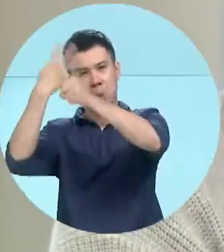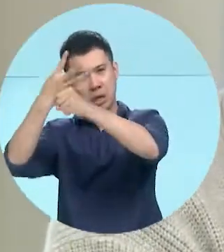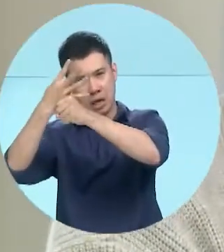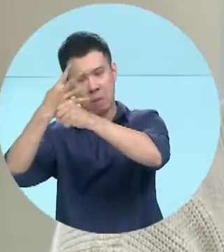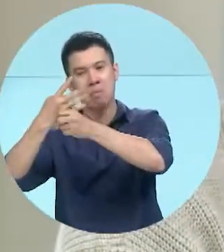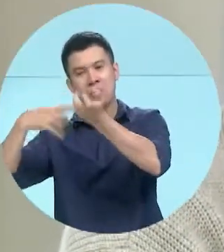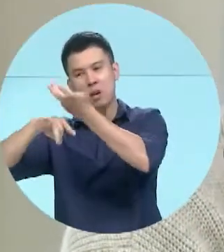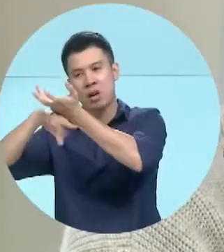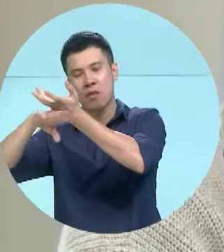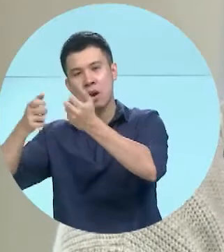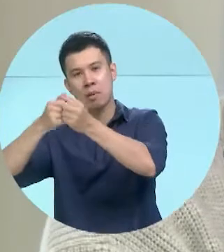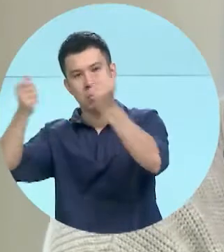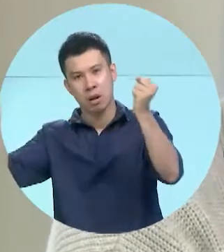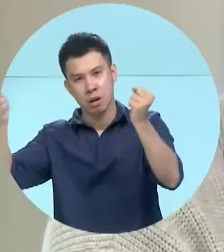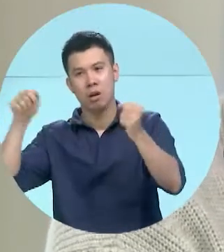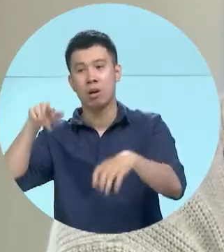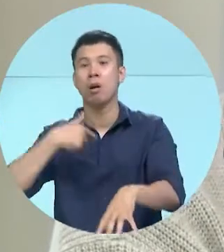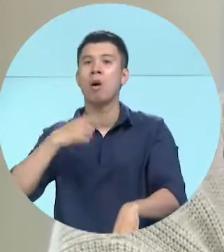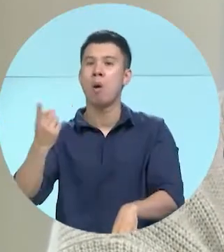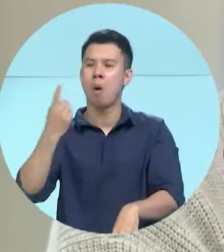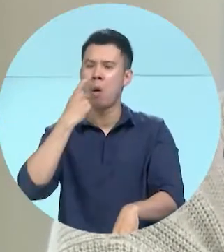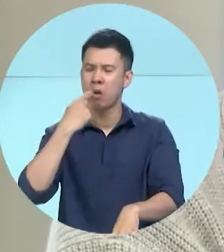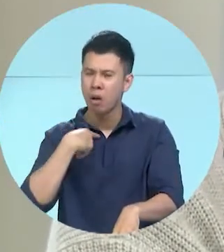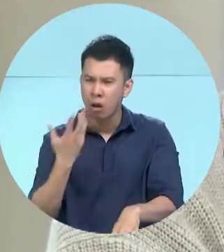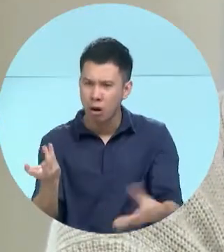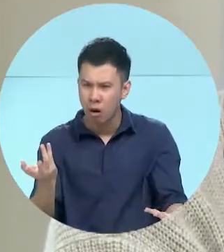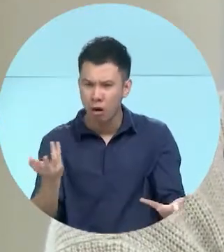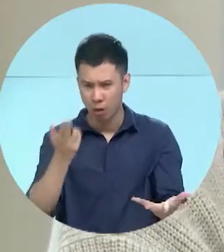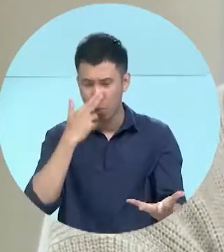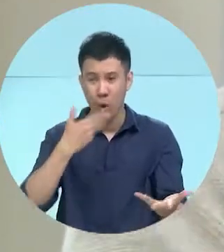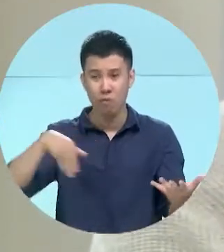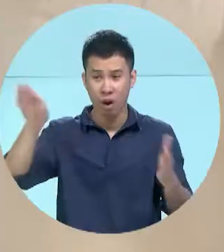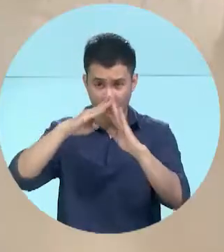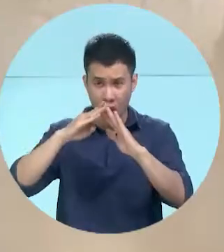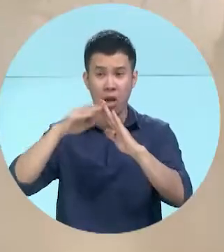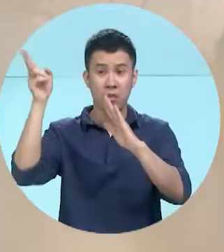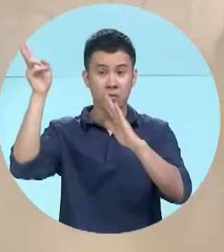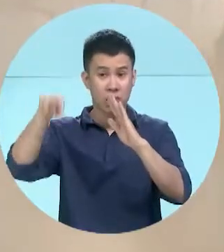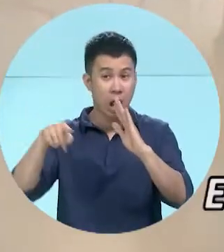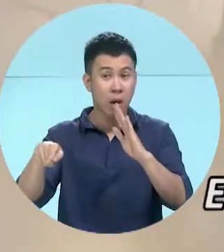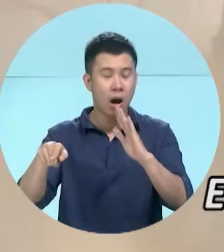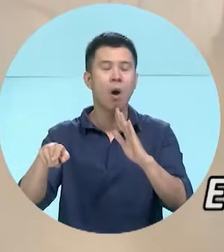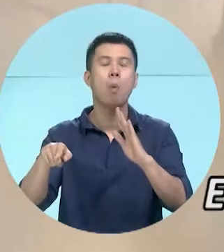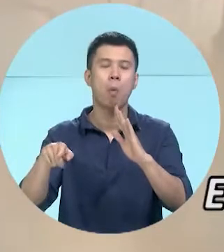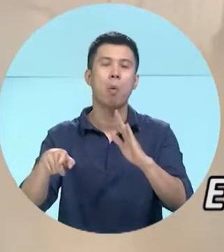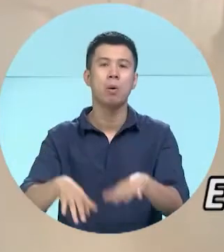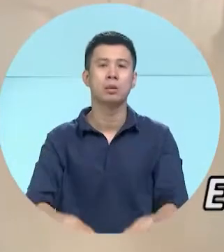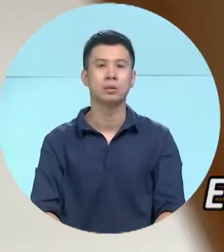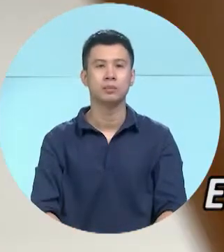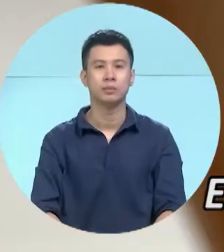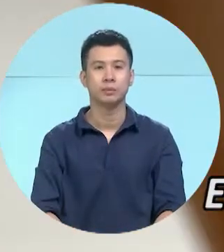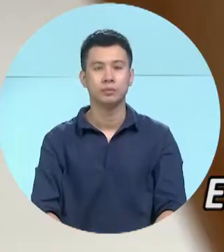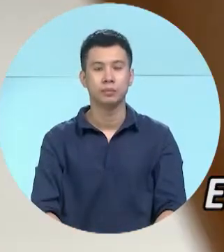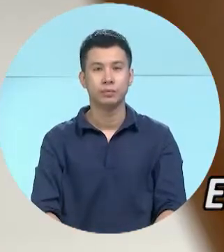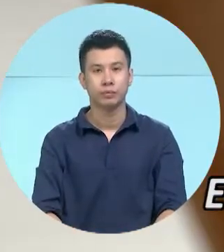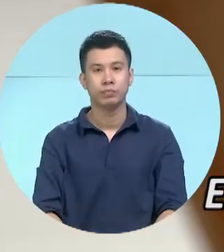we opened the coffee shop, he asked his dad if he could come back and live in Vietnam so he could work in the coffee shop. Well, we want to continue to see